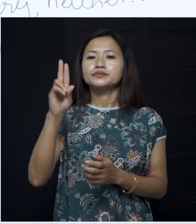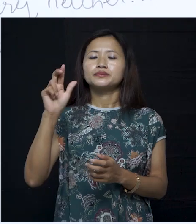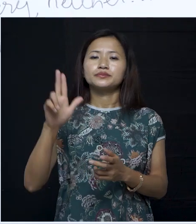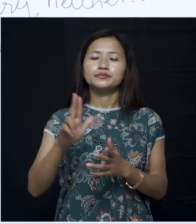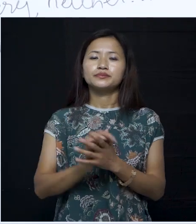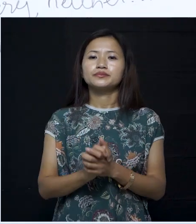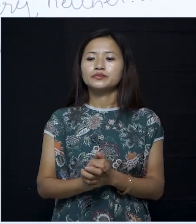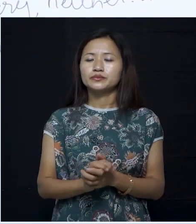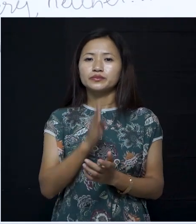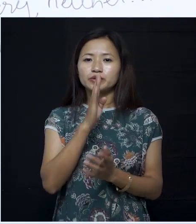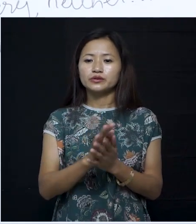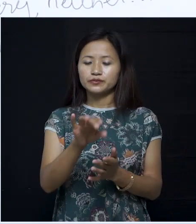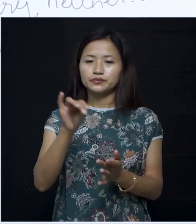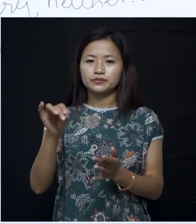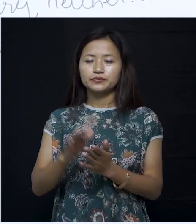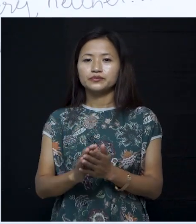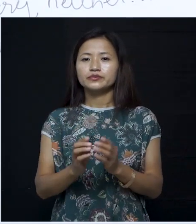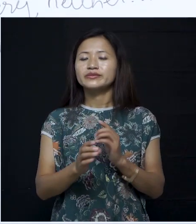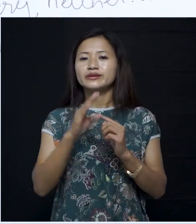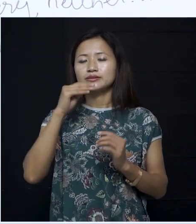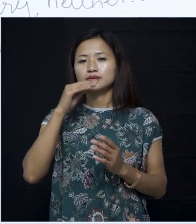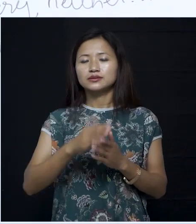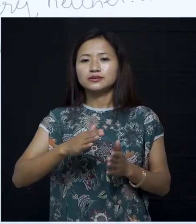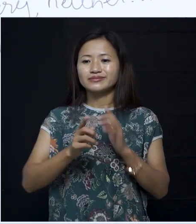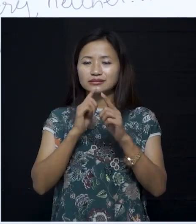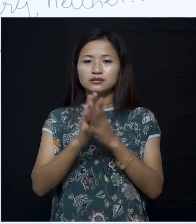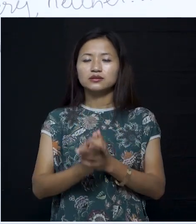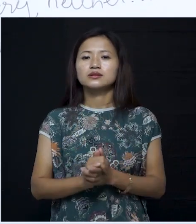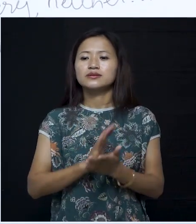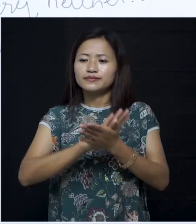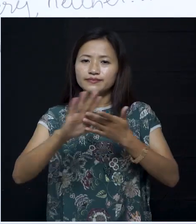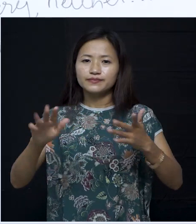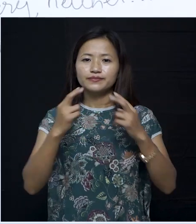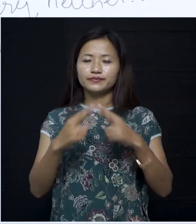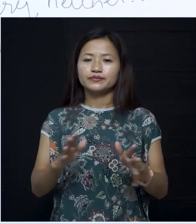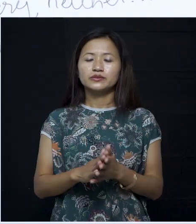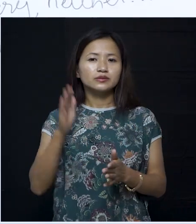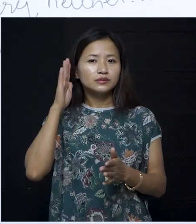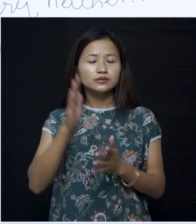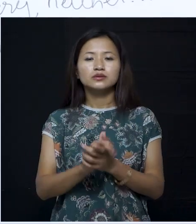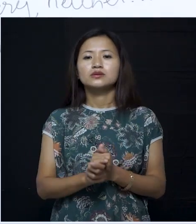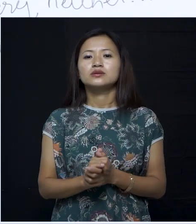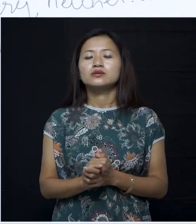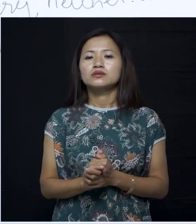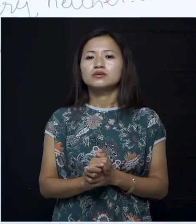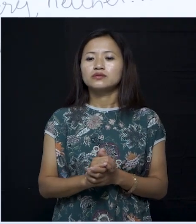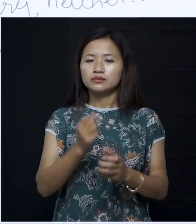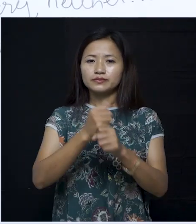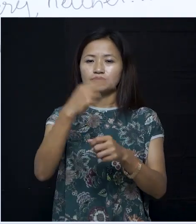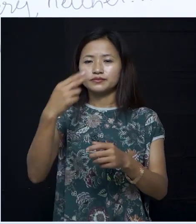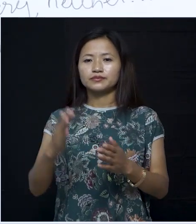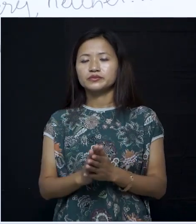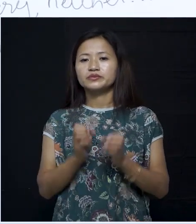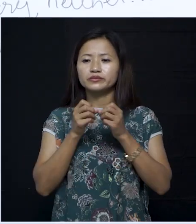28, because you will find the explanation given there very clearly. And also keep listening to the explanation, because for grammar, without